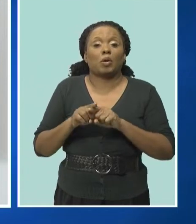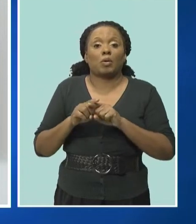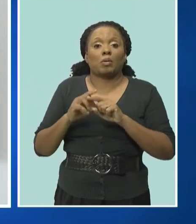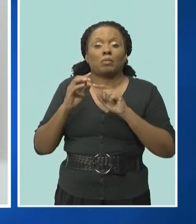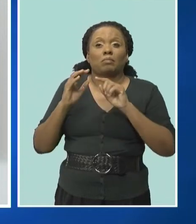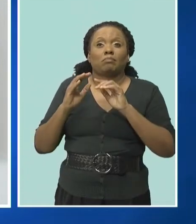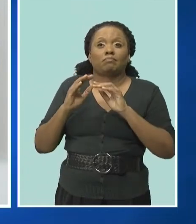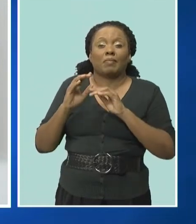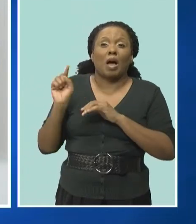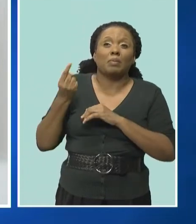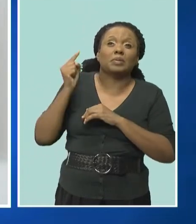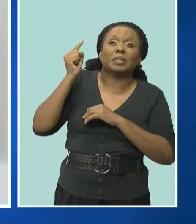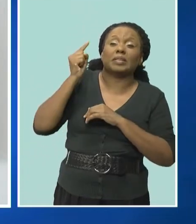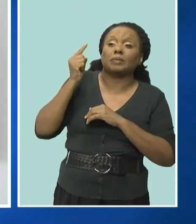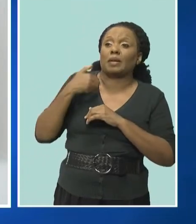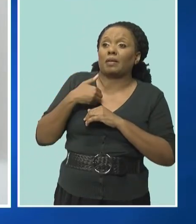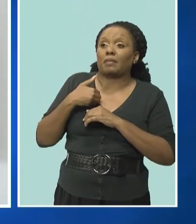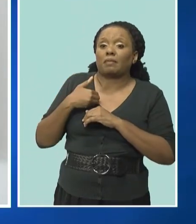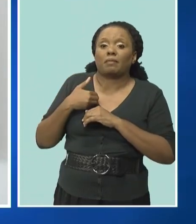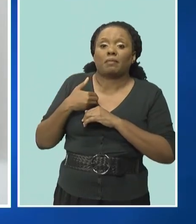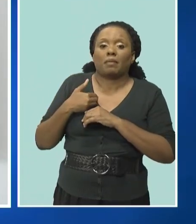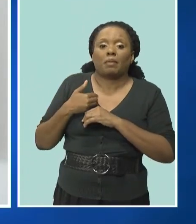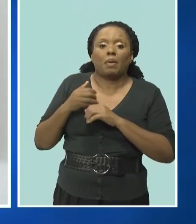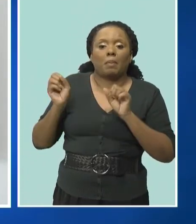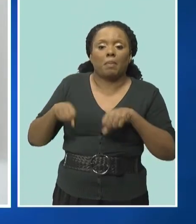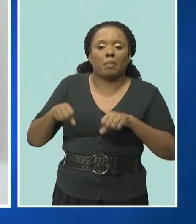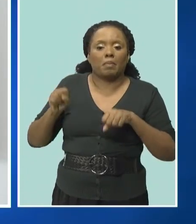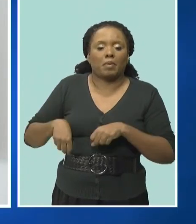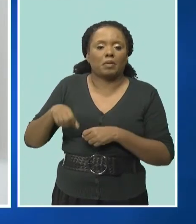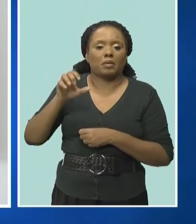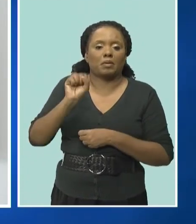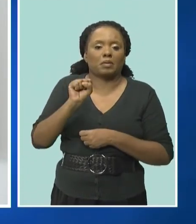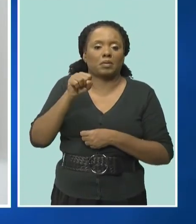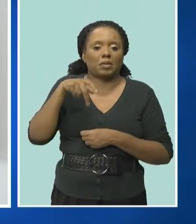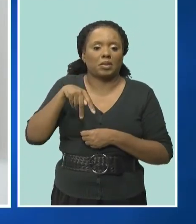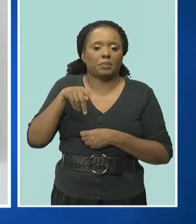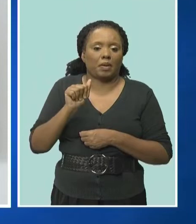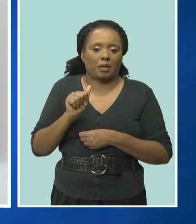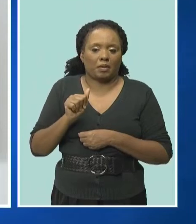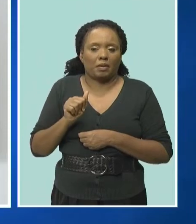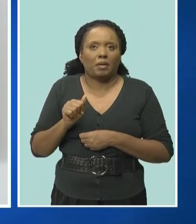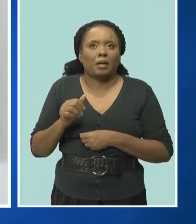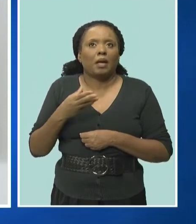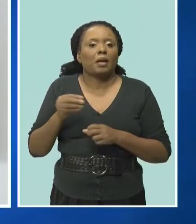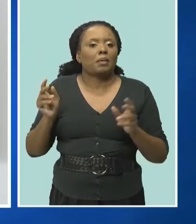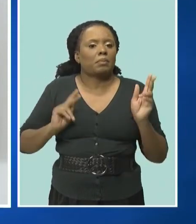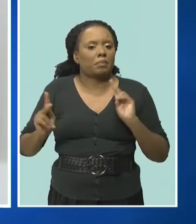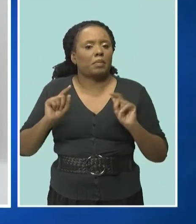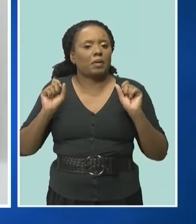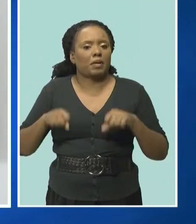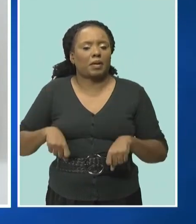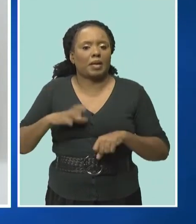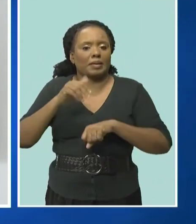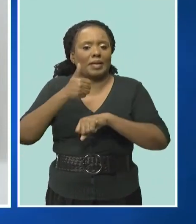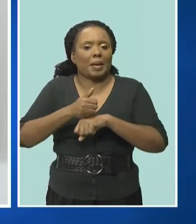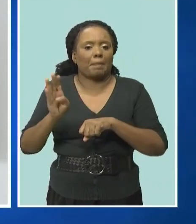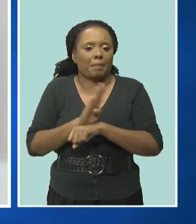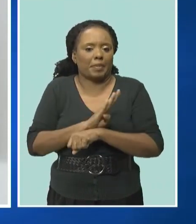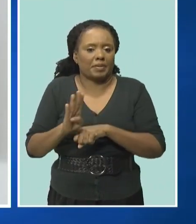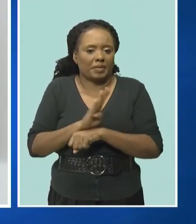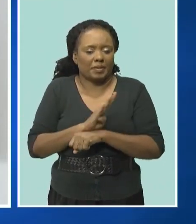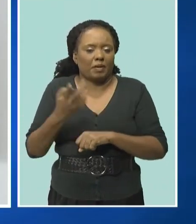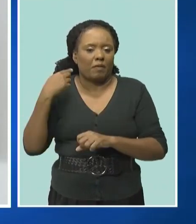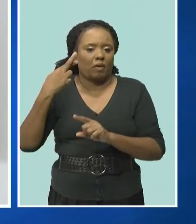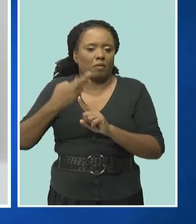one prospective tenant being a spa. And we still have space there available for rent for other things that sort of align with